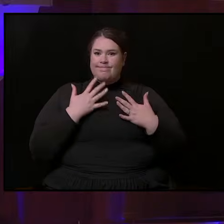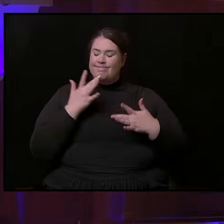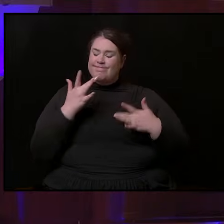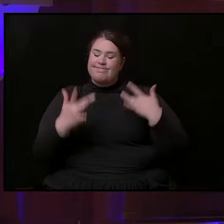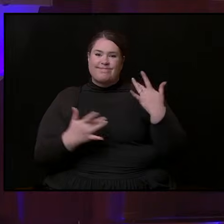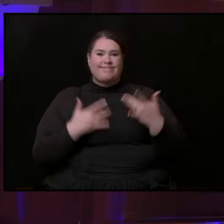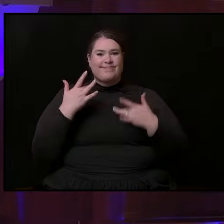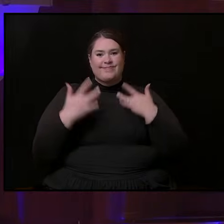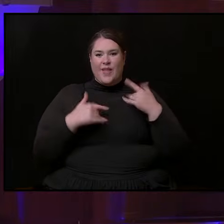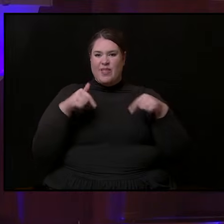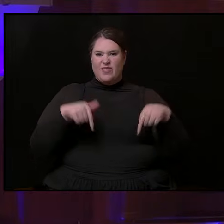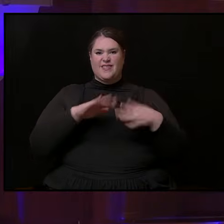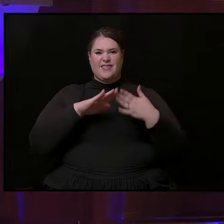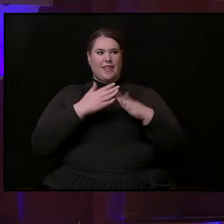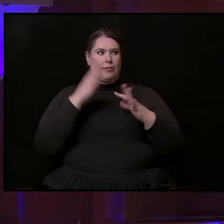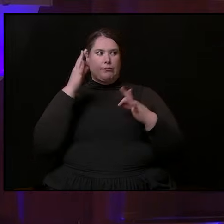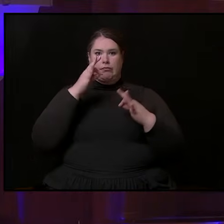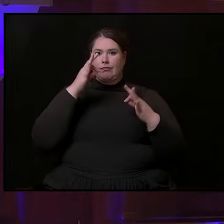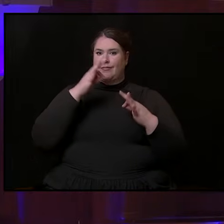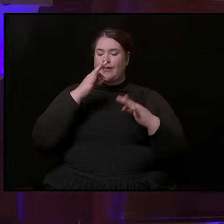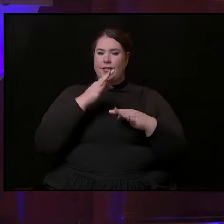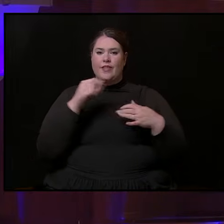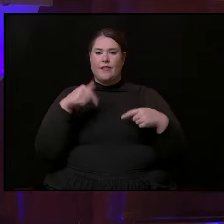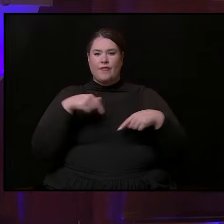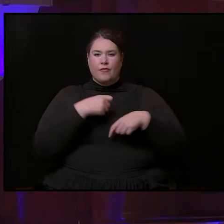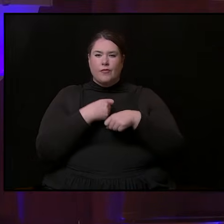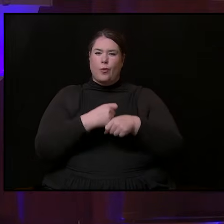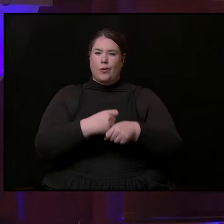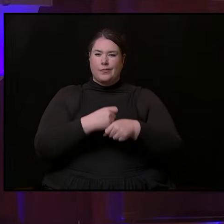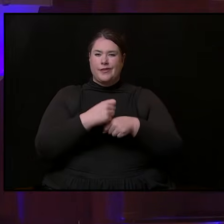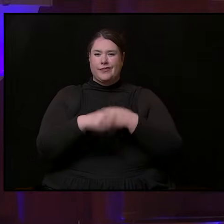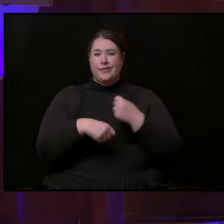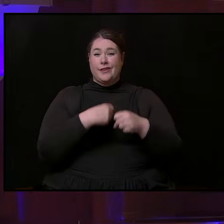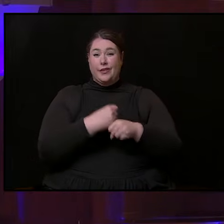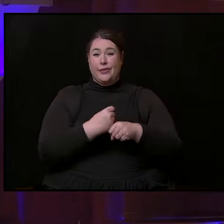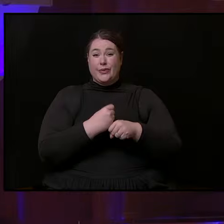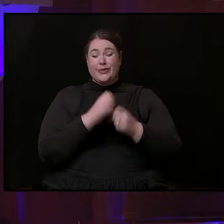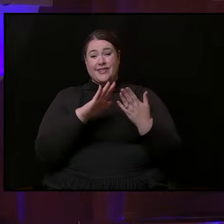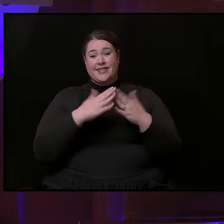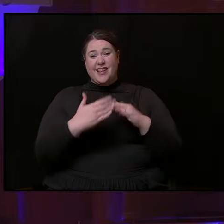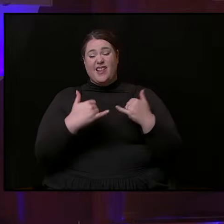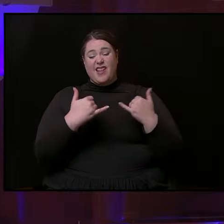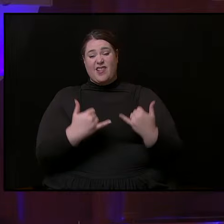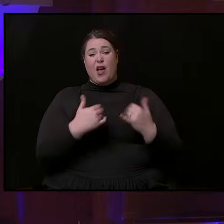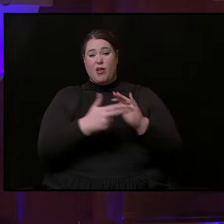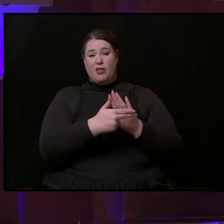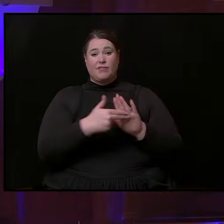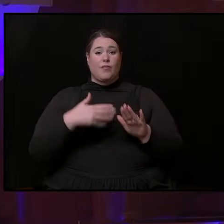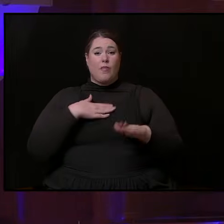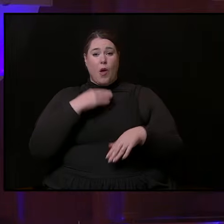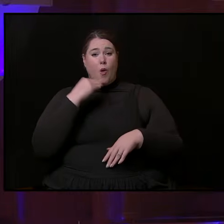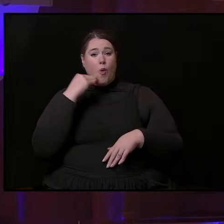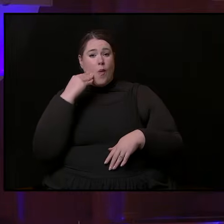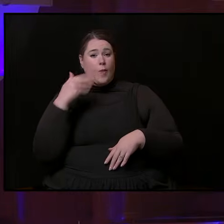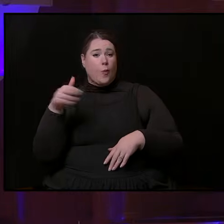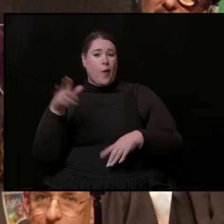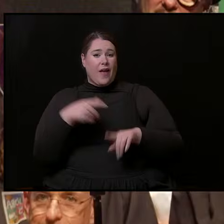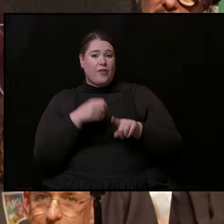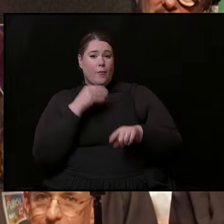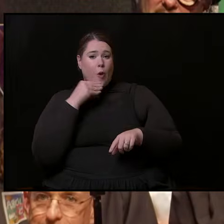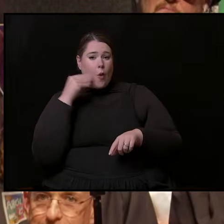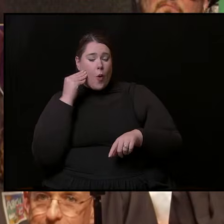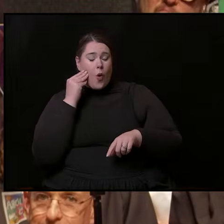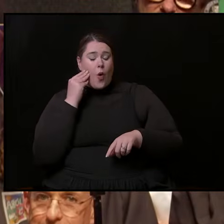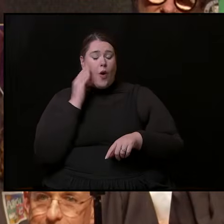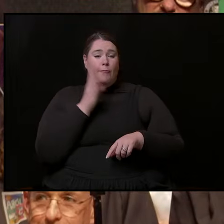I would spend my most formative years. A city I call my home away from home, Baltimore, or some of y'all say